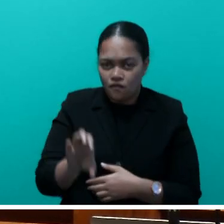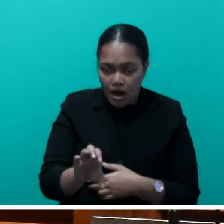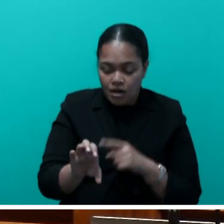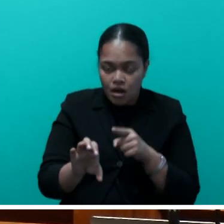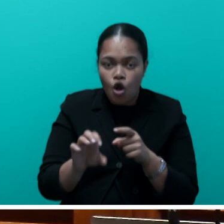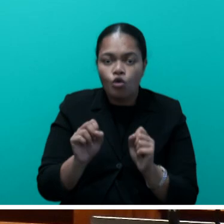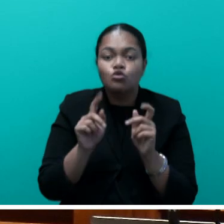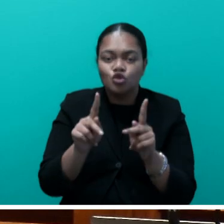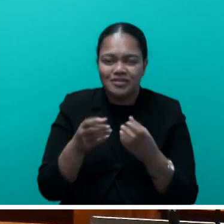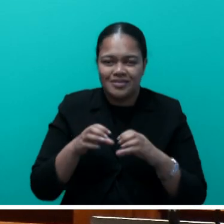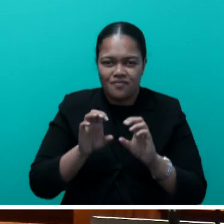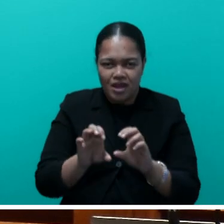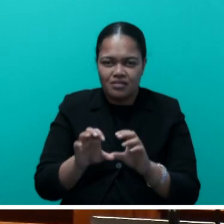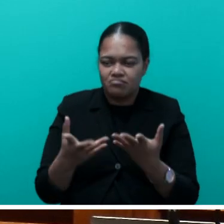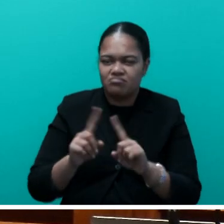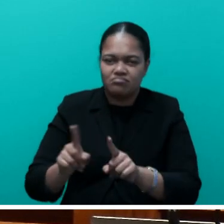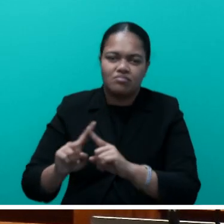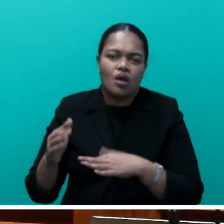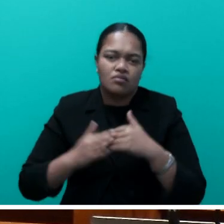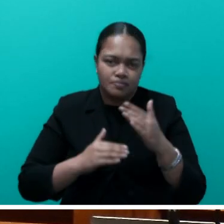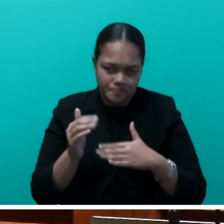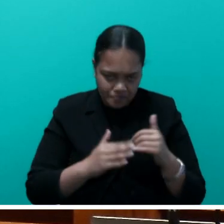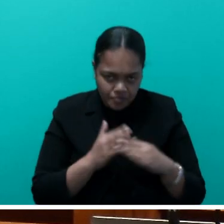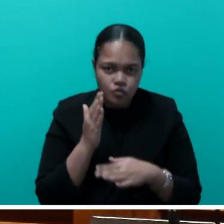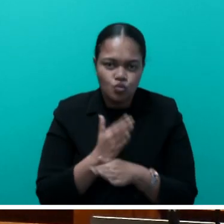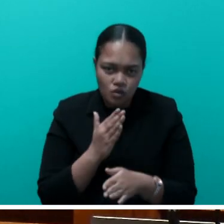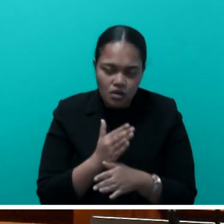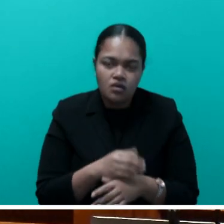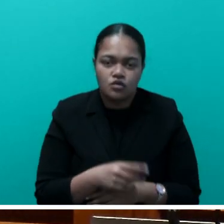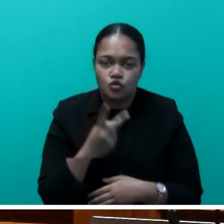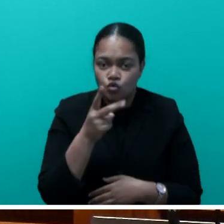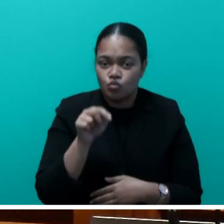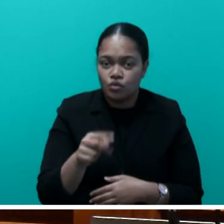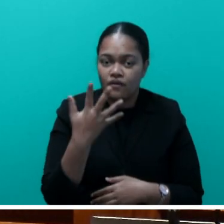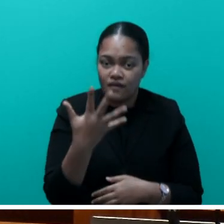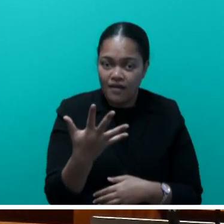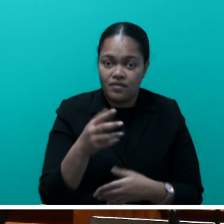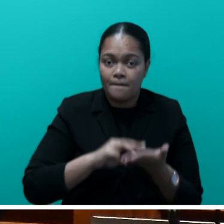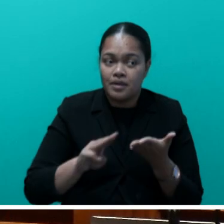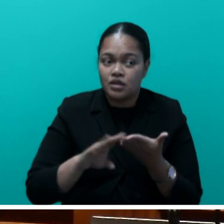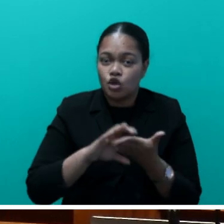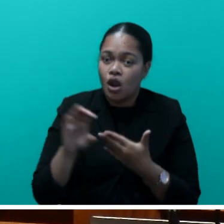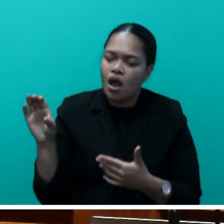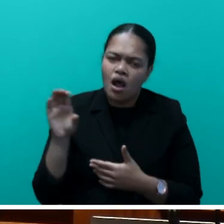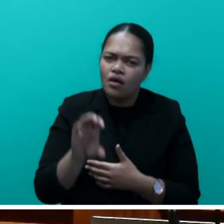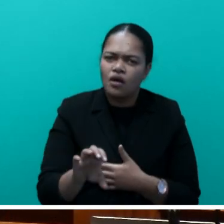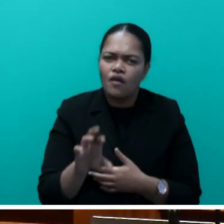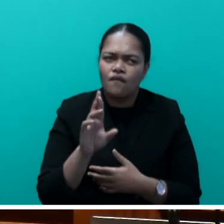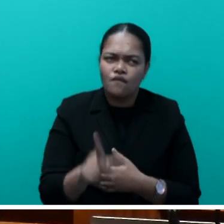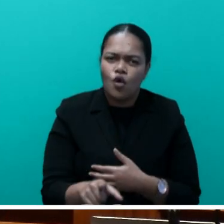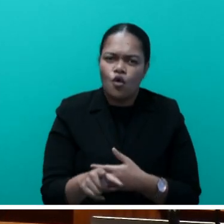invest in such infrastructure. Through the allocation of $2.5 million funding allocated for the ROI program in